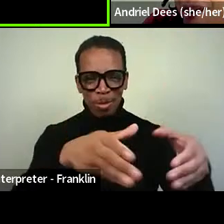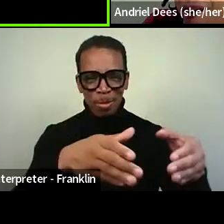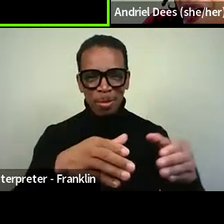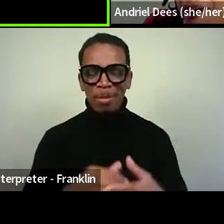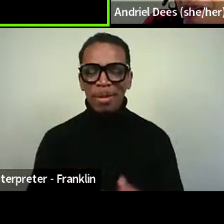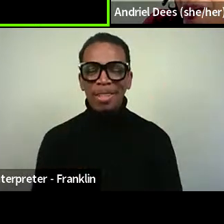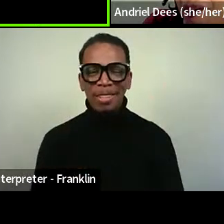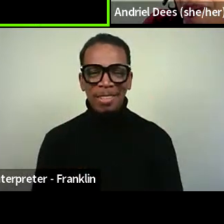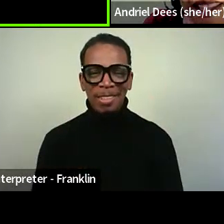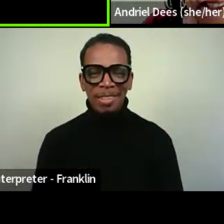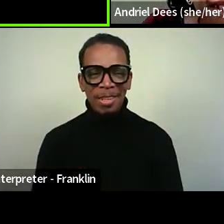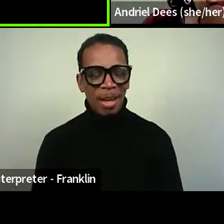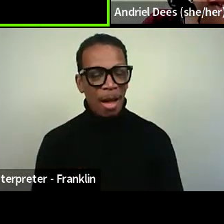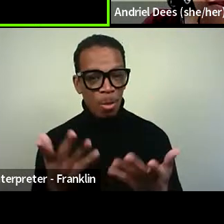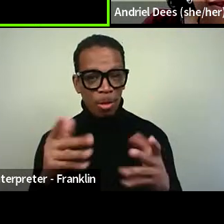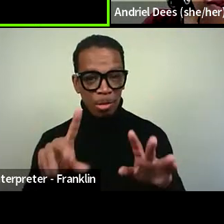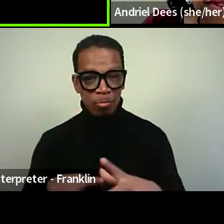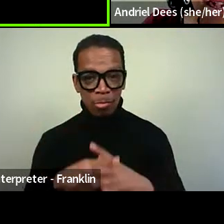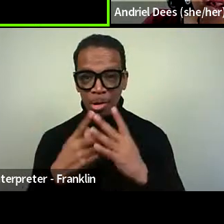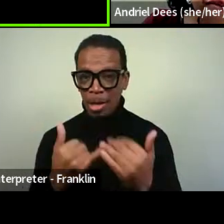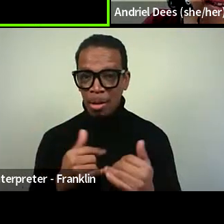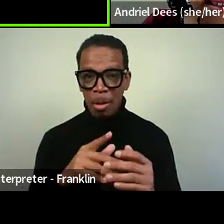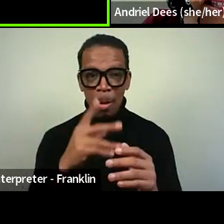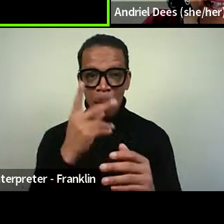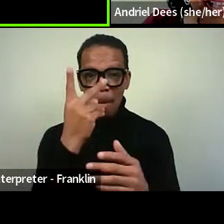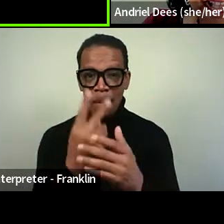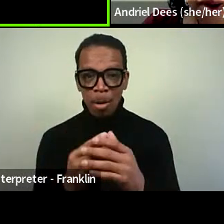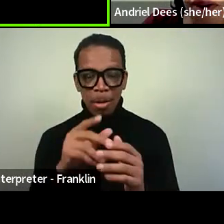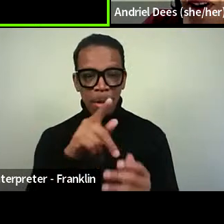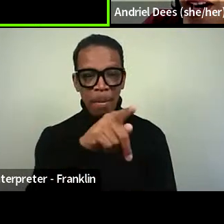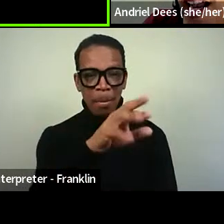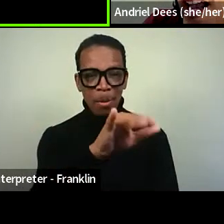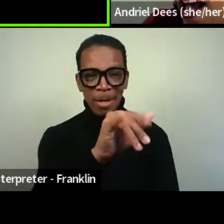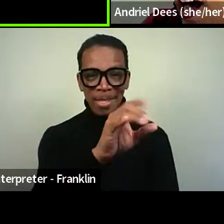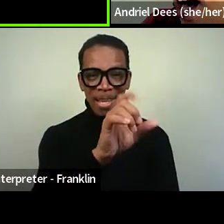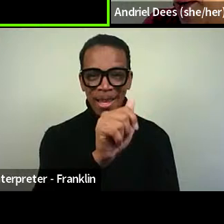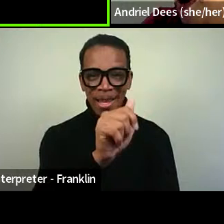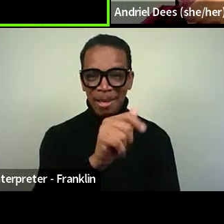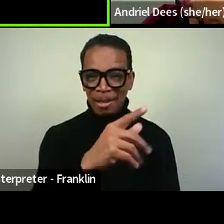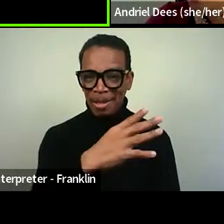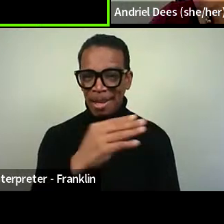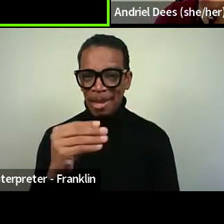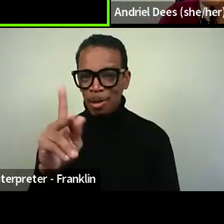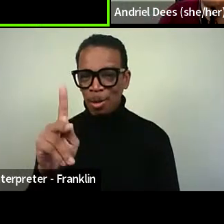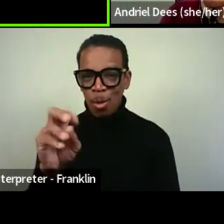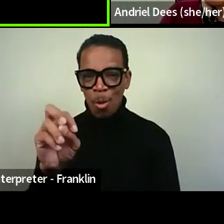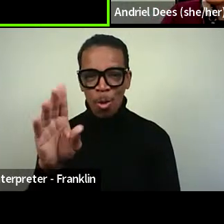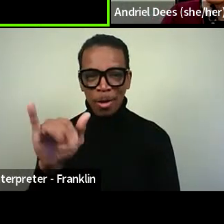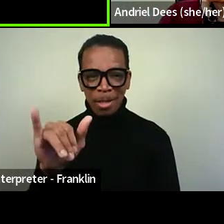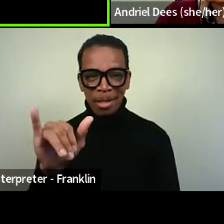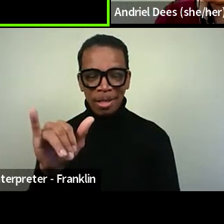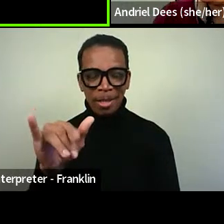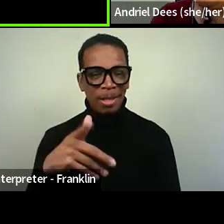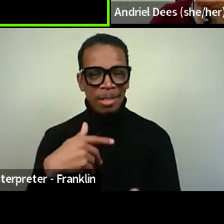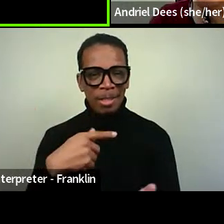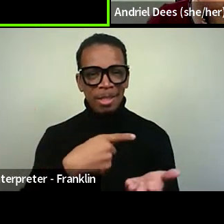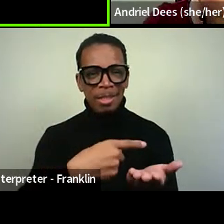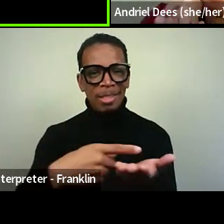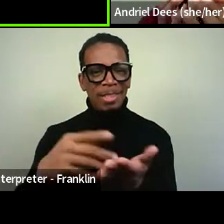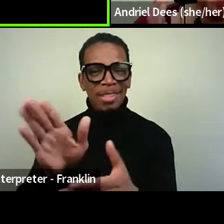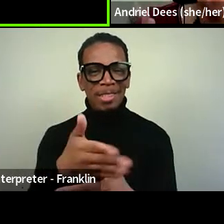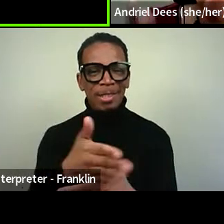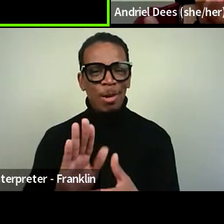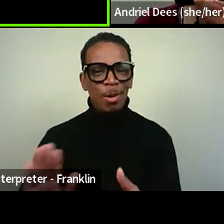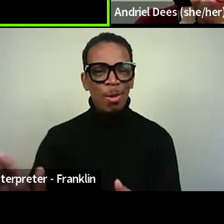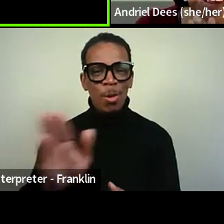to open this up to both Priscilla and Corey to share your perspective on the